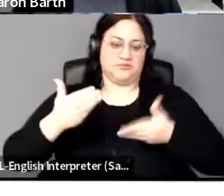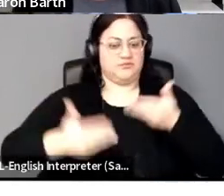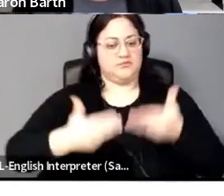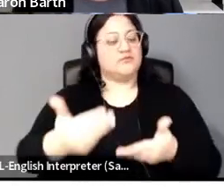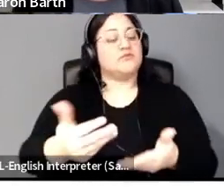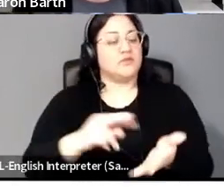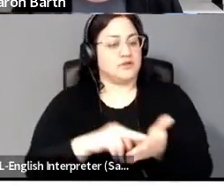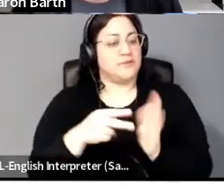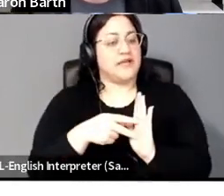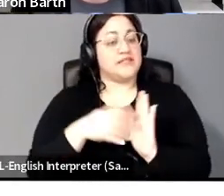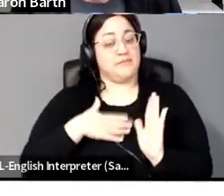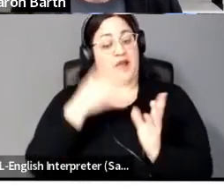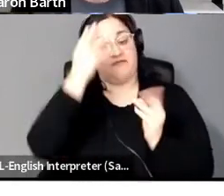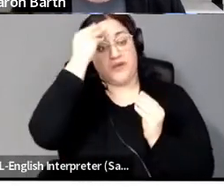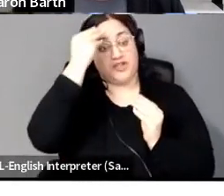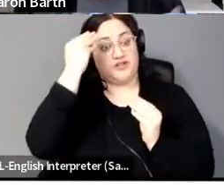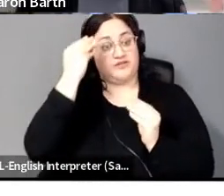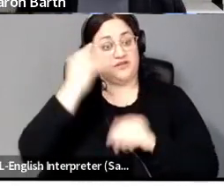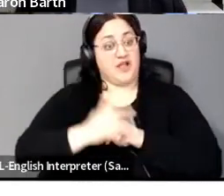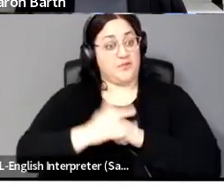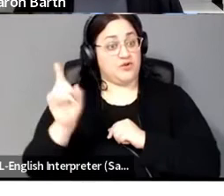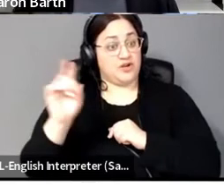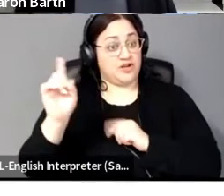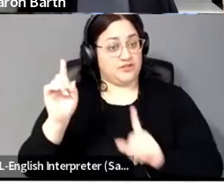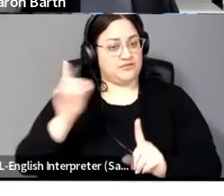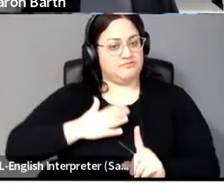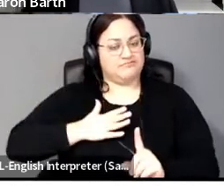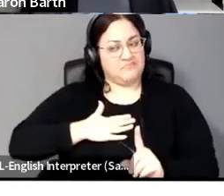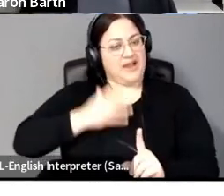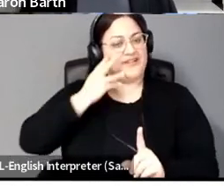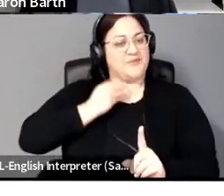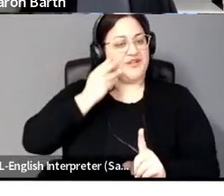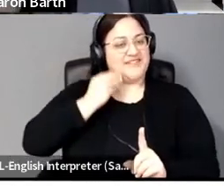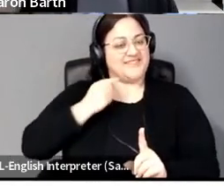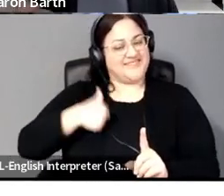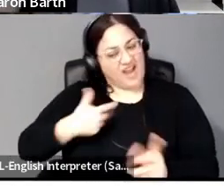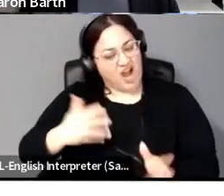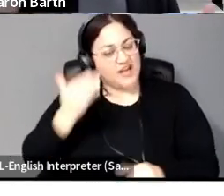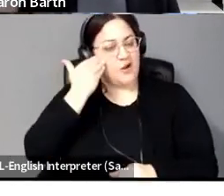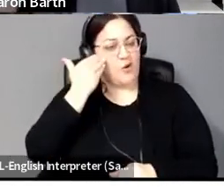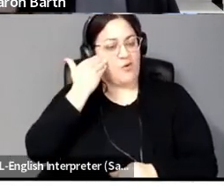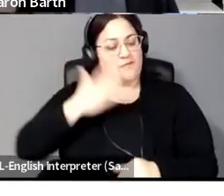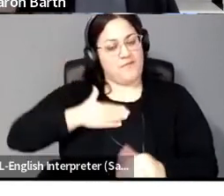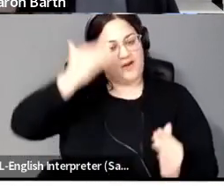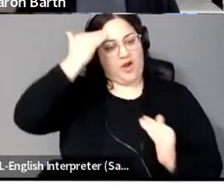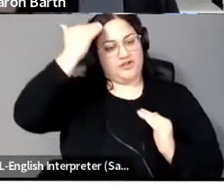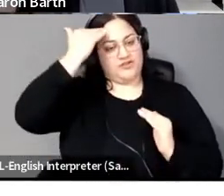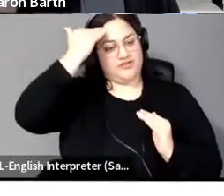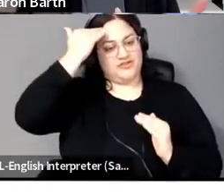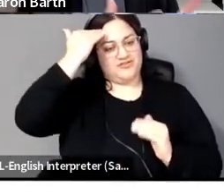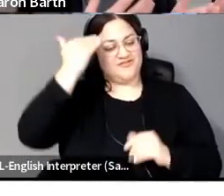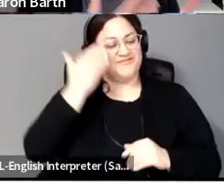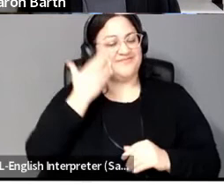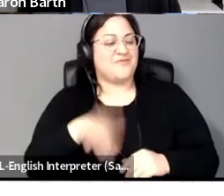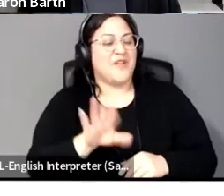of the tactics your brain uses to do that is availability. Do I know it? Is it easy? Your brain's lazy, right? It just wants to